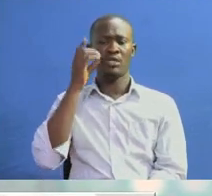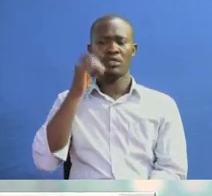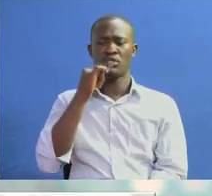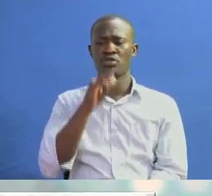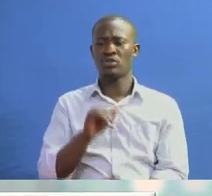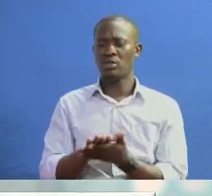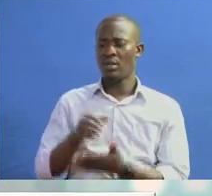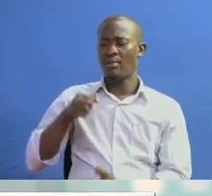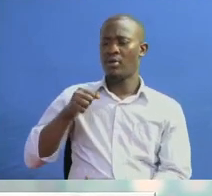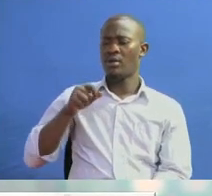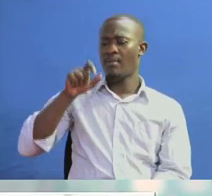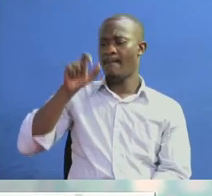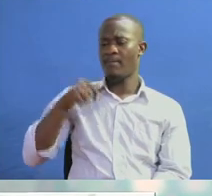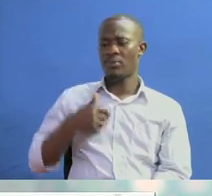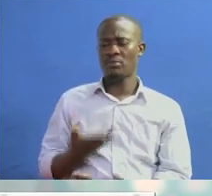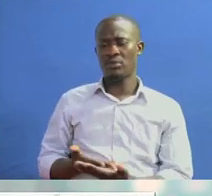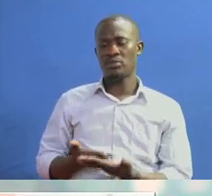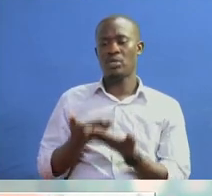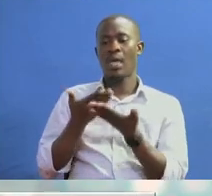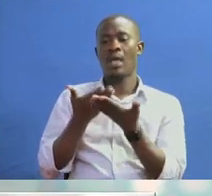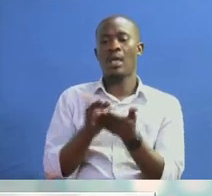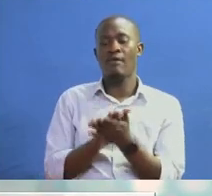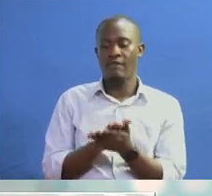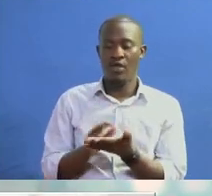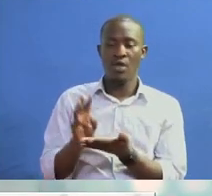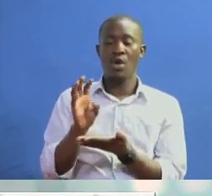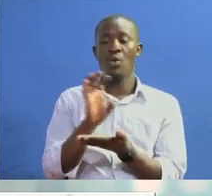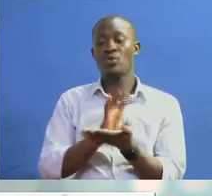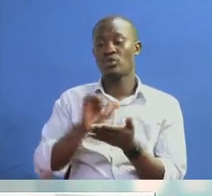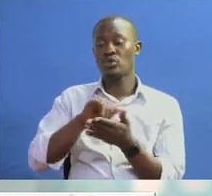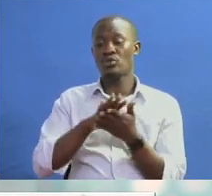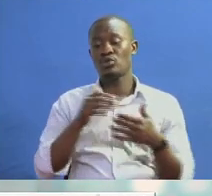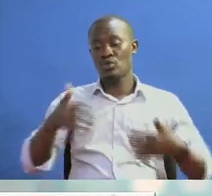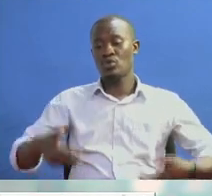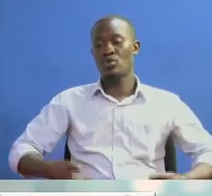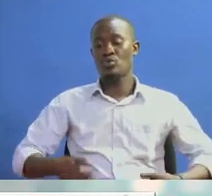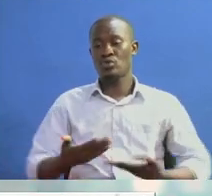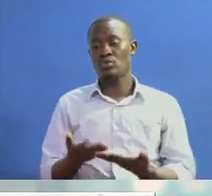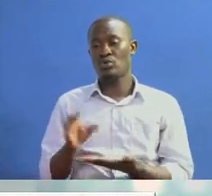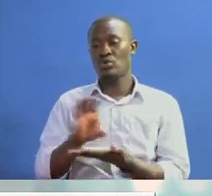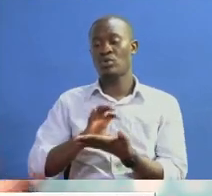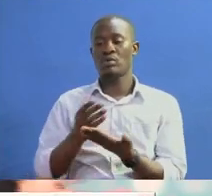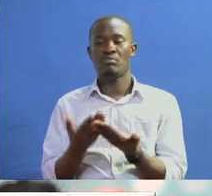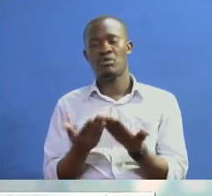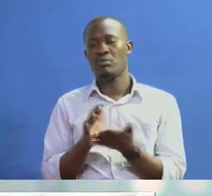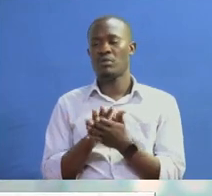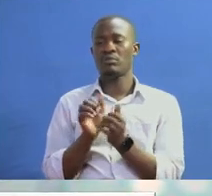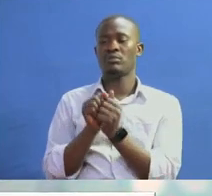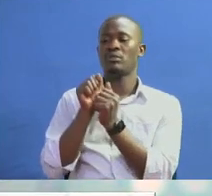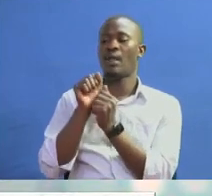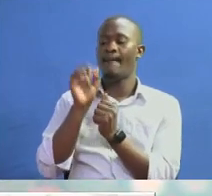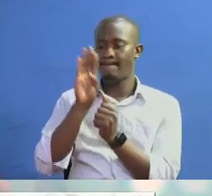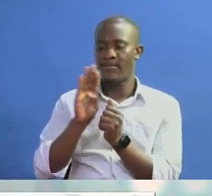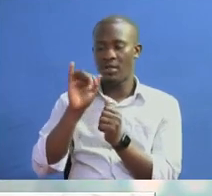budget should allocate to constituency youth incubation and innovation center at least 10 billion Kenya